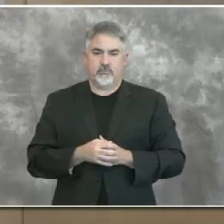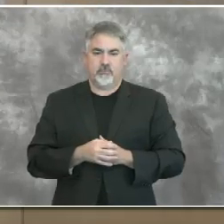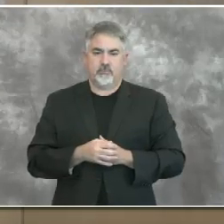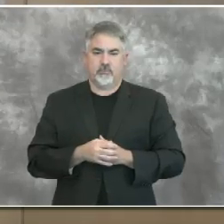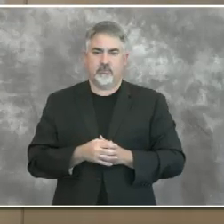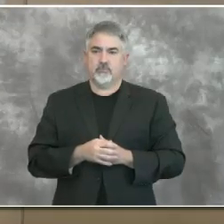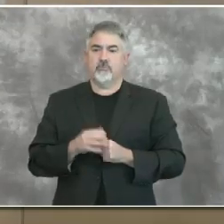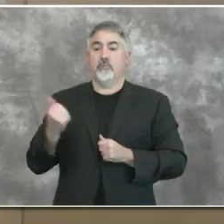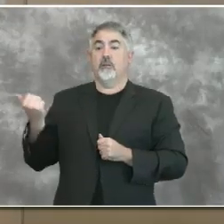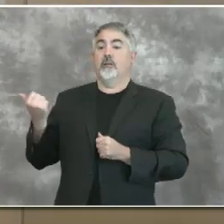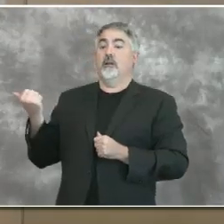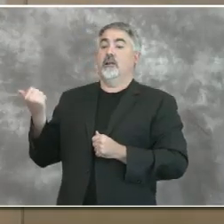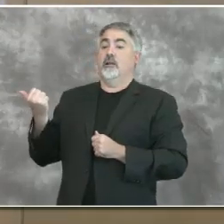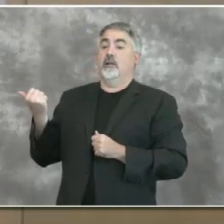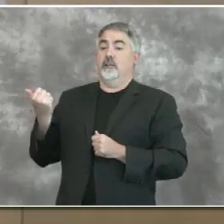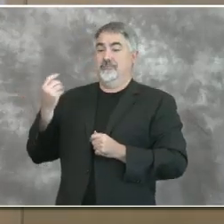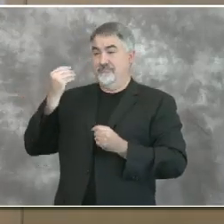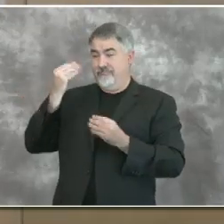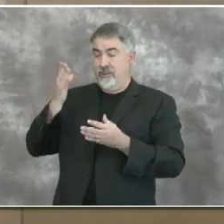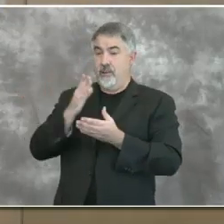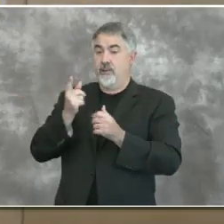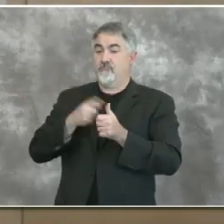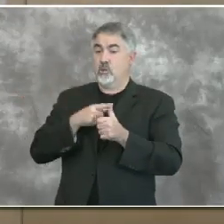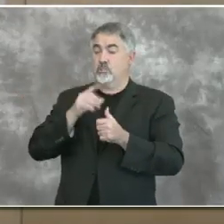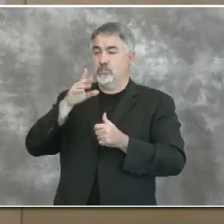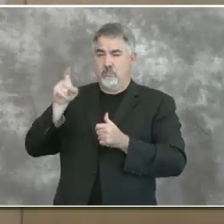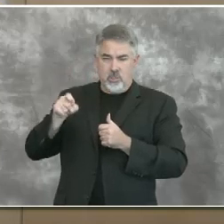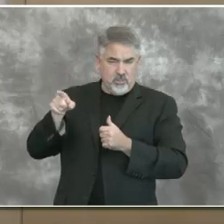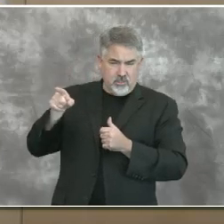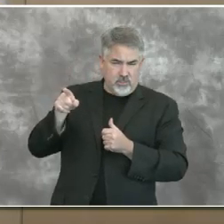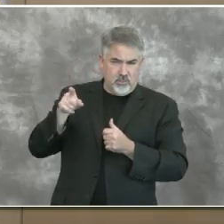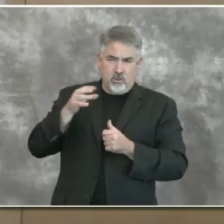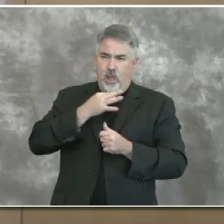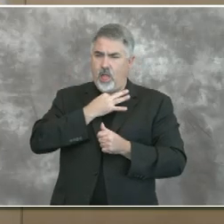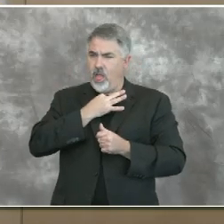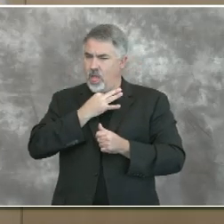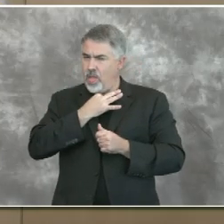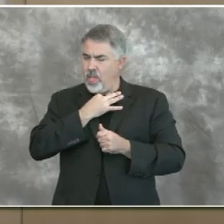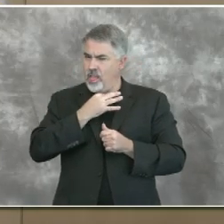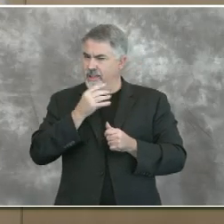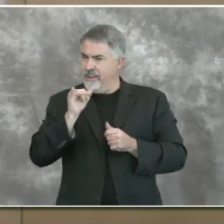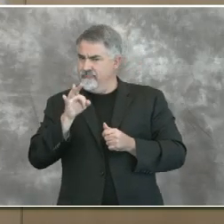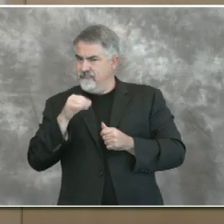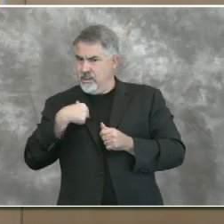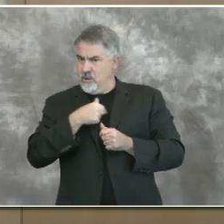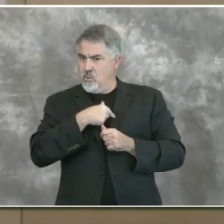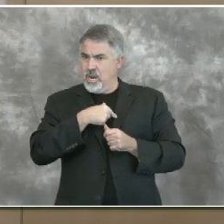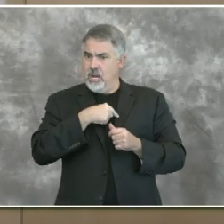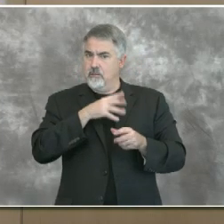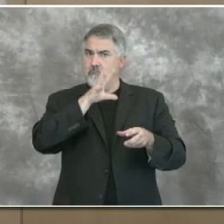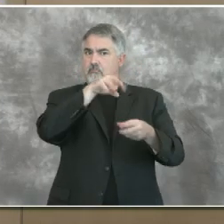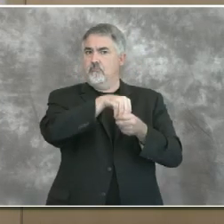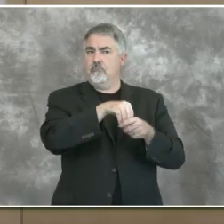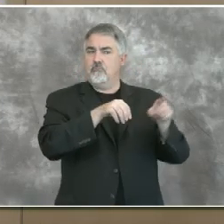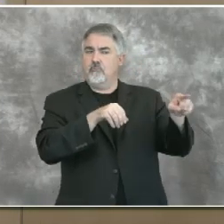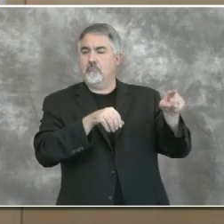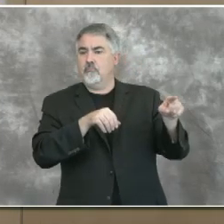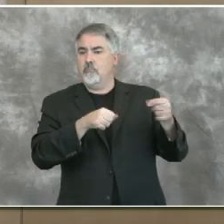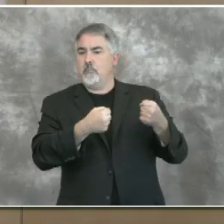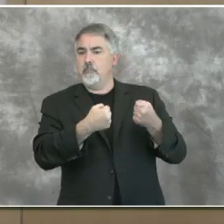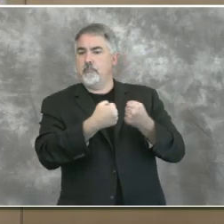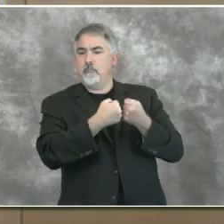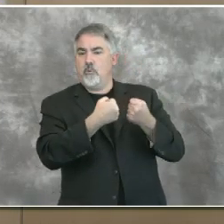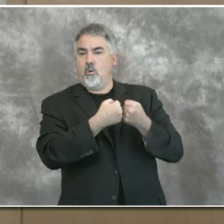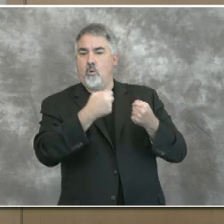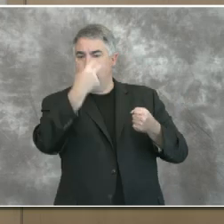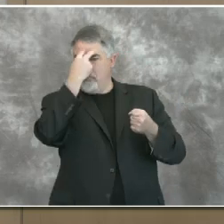So there was a first part of the question. You wanted to find out if we are engaging with Mexico